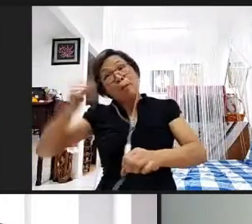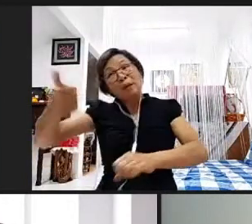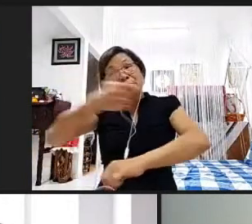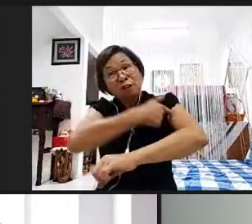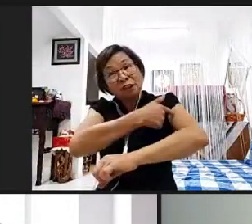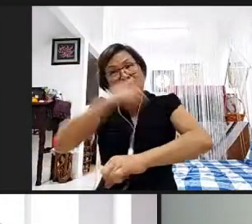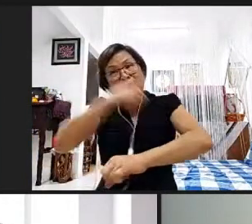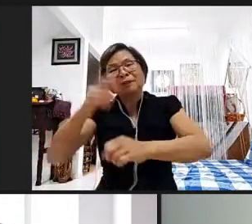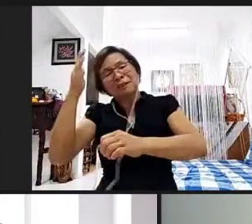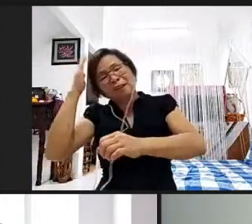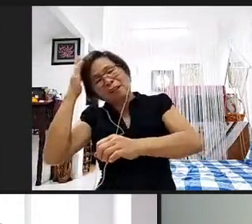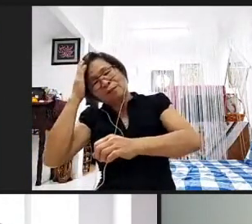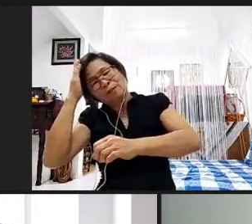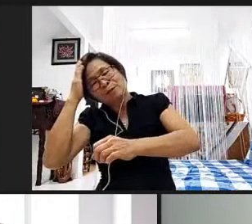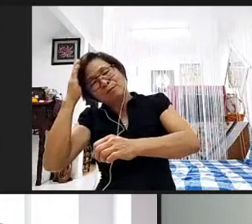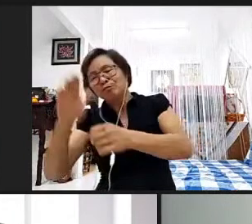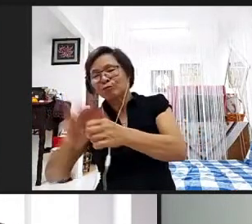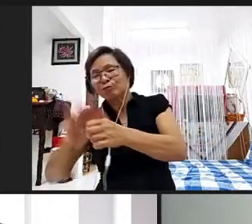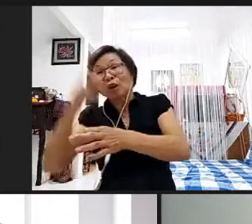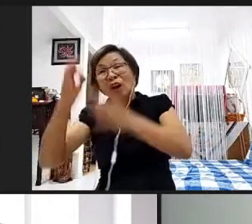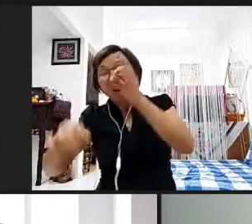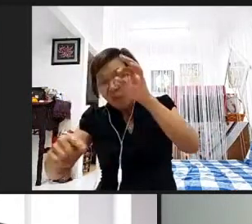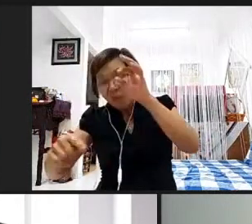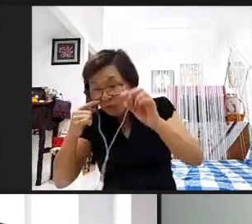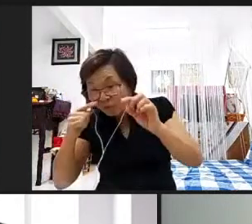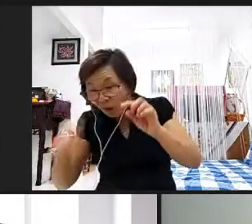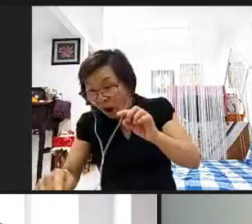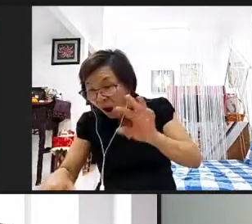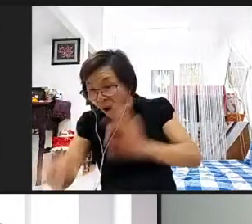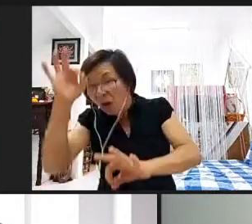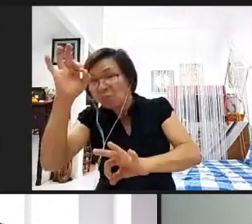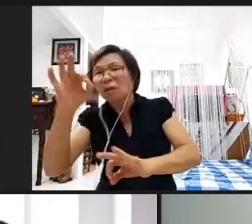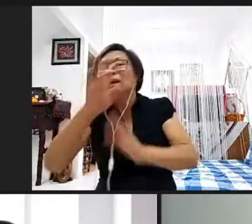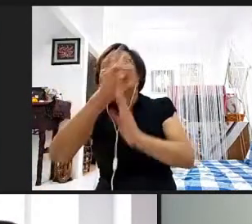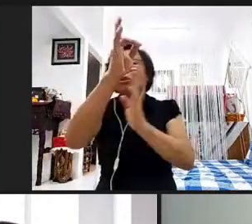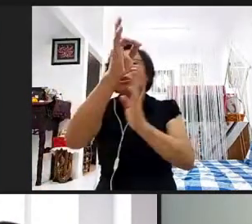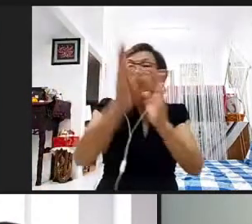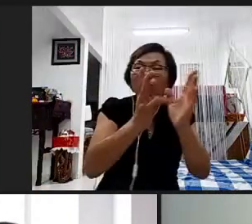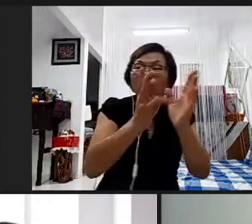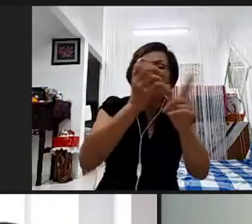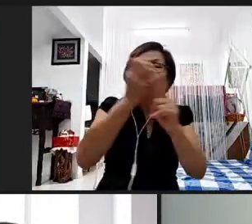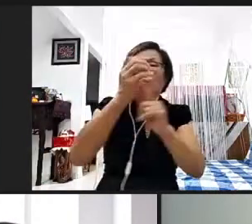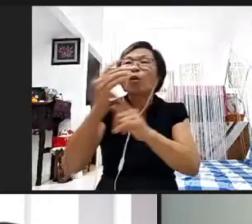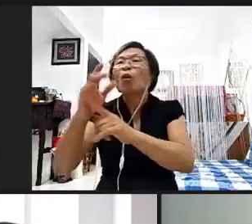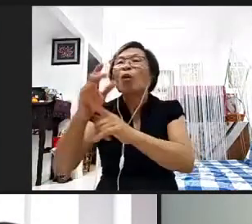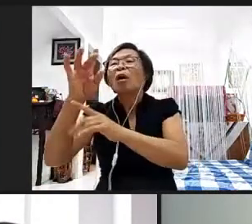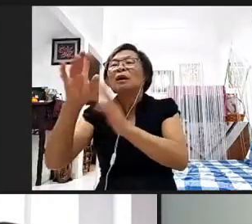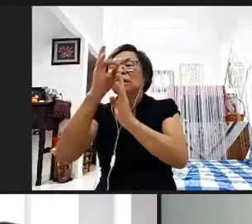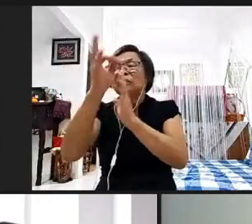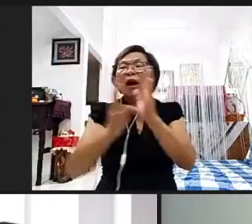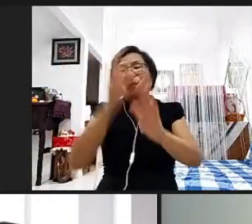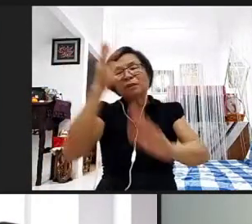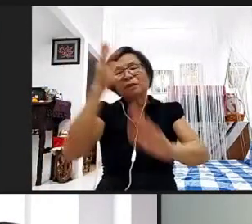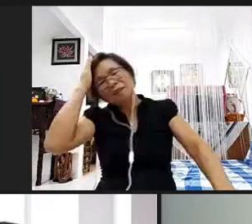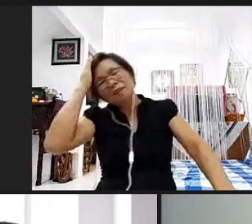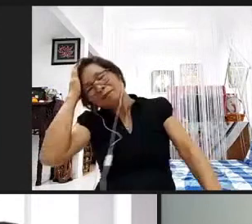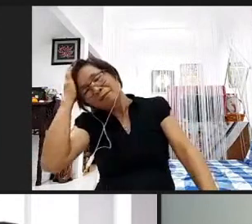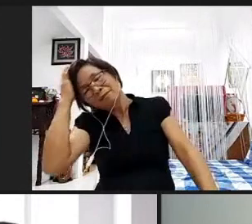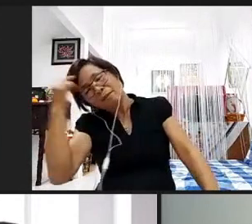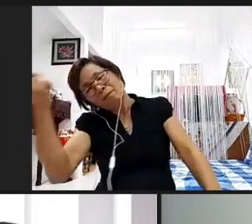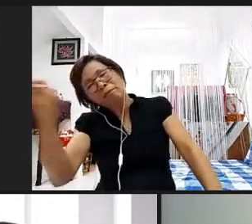vaccinations. And they found that if you have a good 7 hours or good night's sleep, you actually get less side